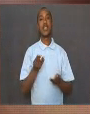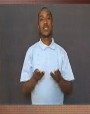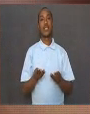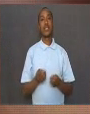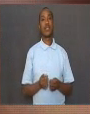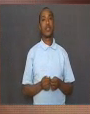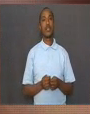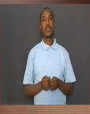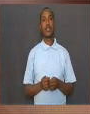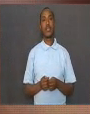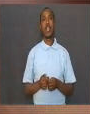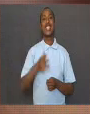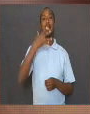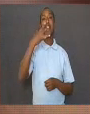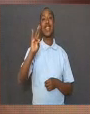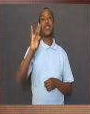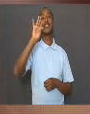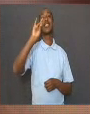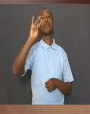of mass in